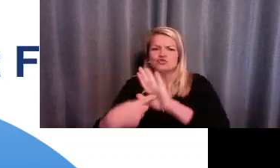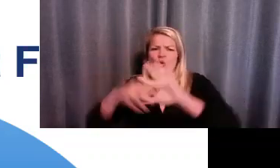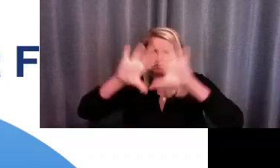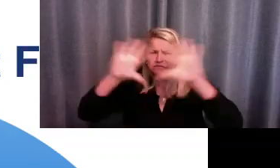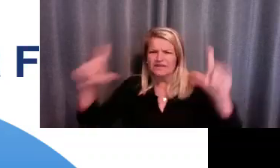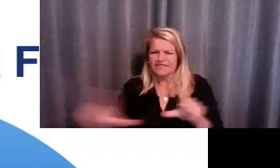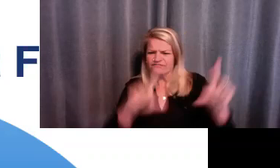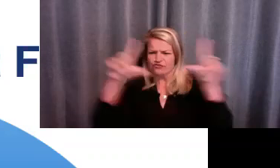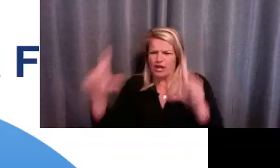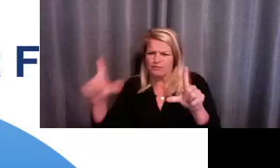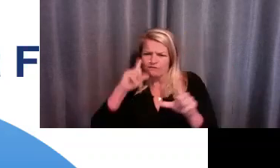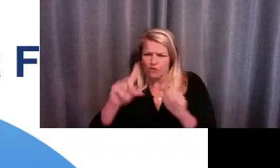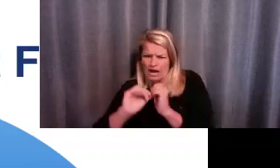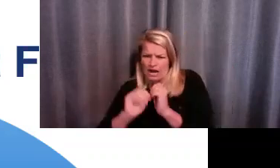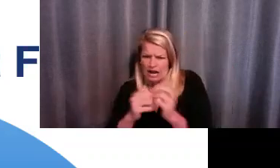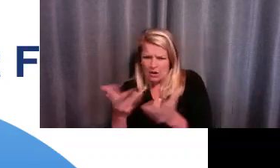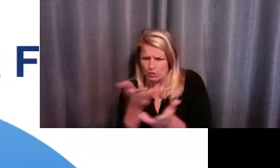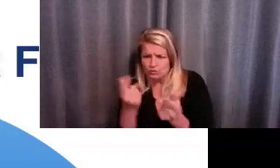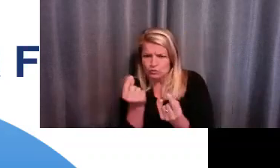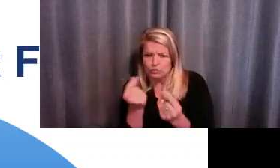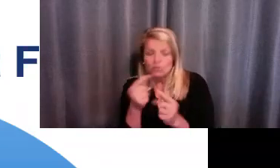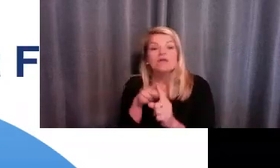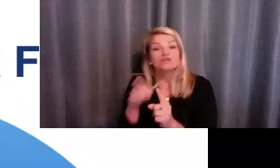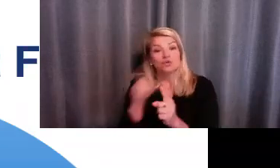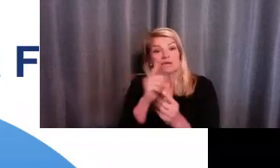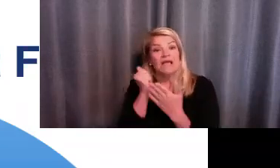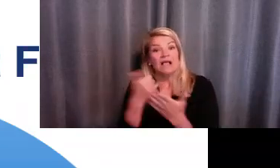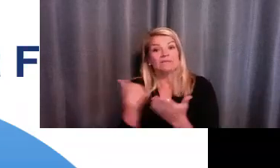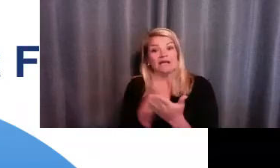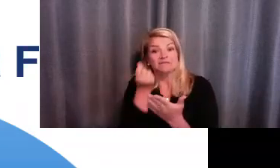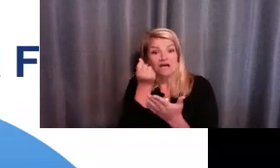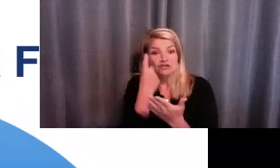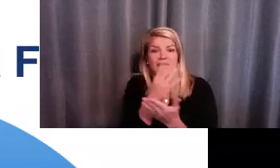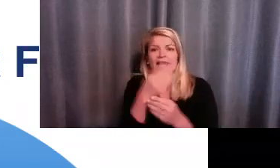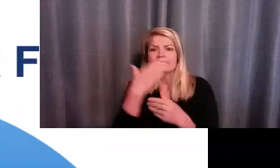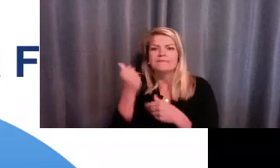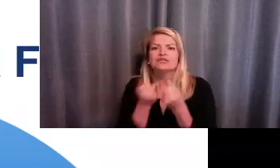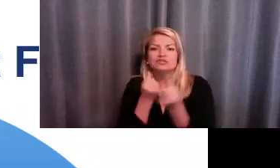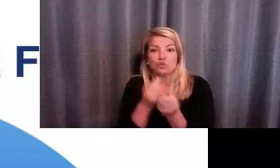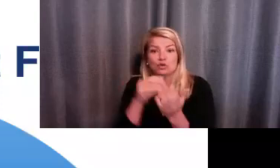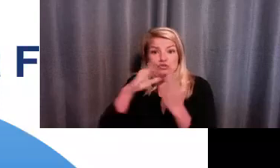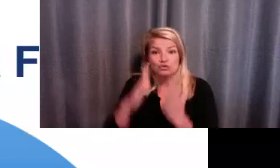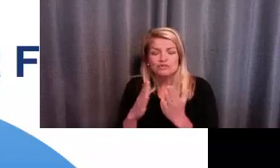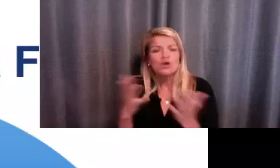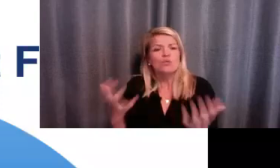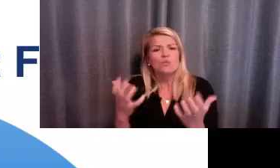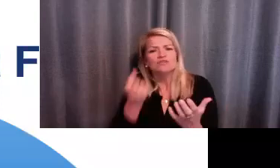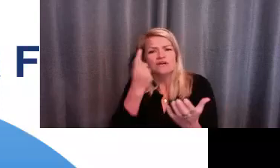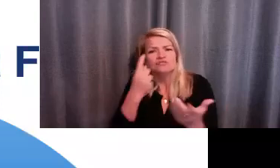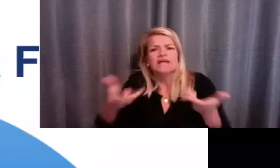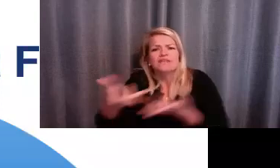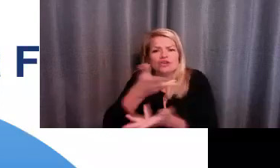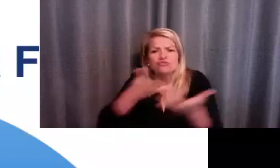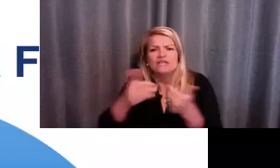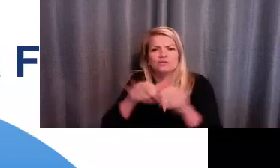us to the idea that in order to better understand and support students, we want to understand their interaction with their